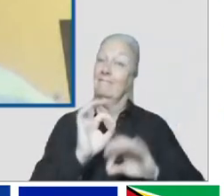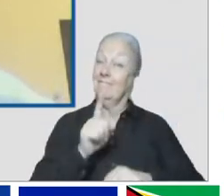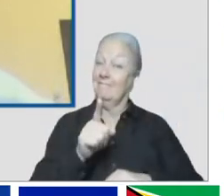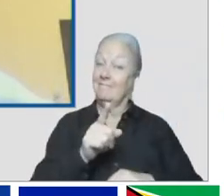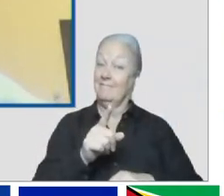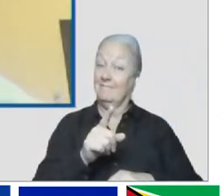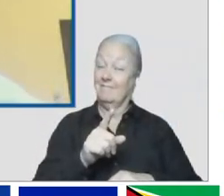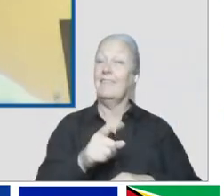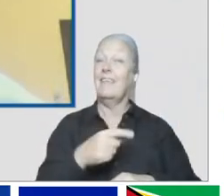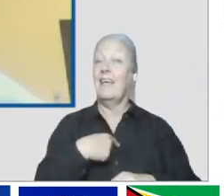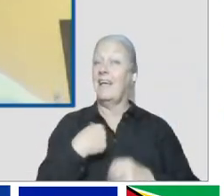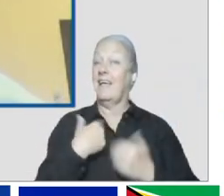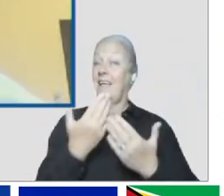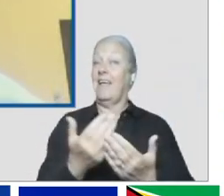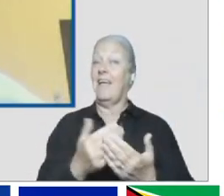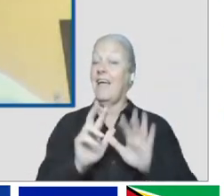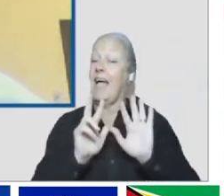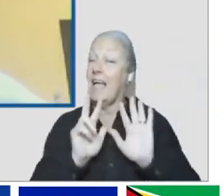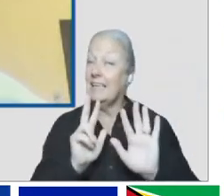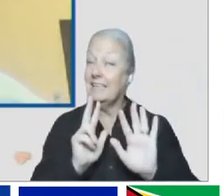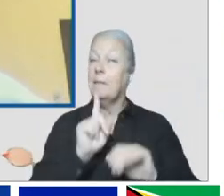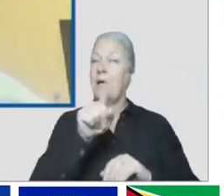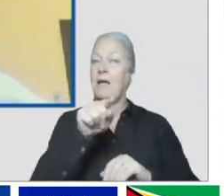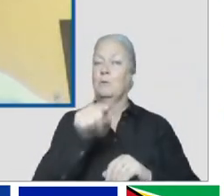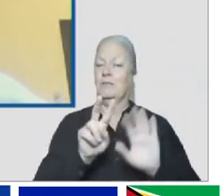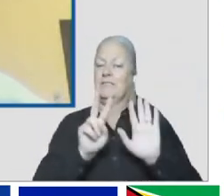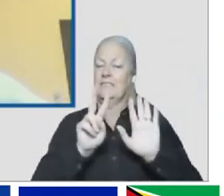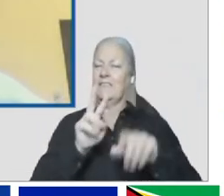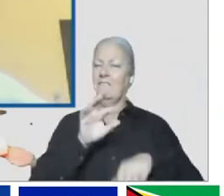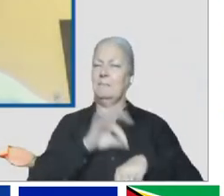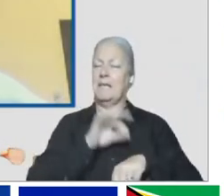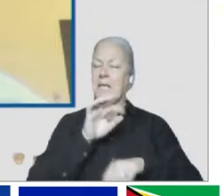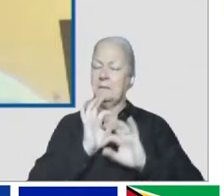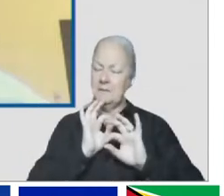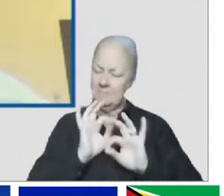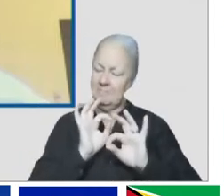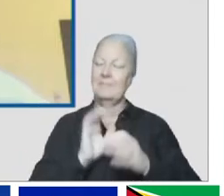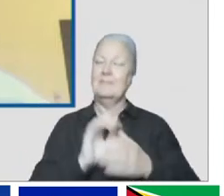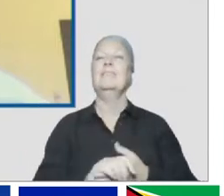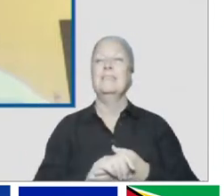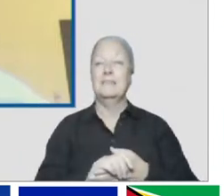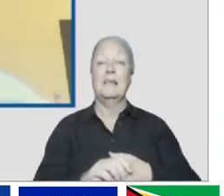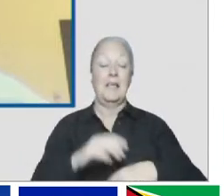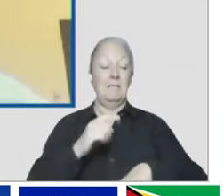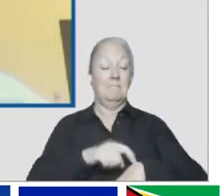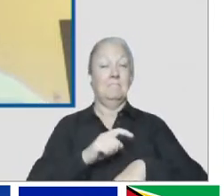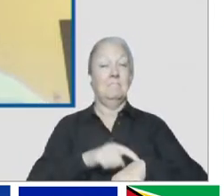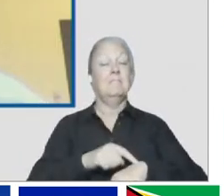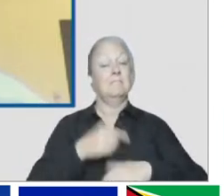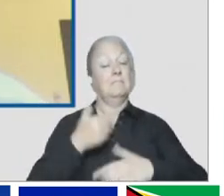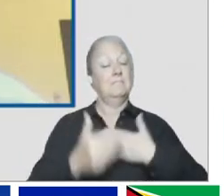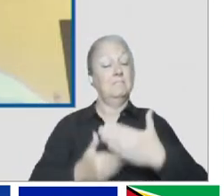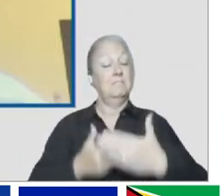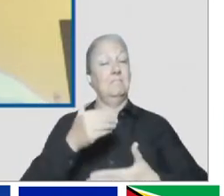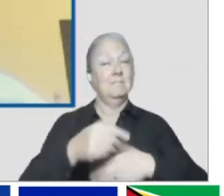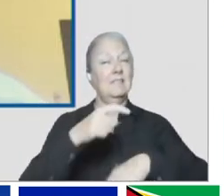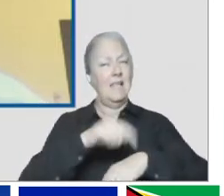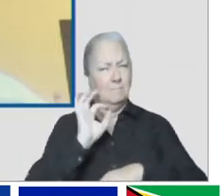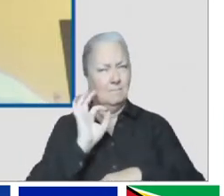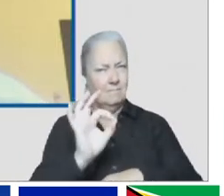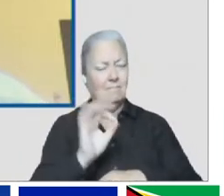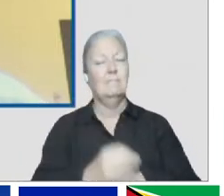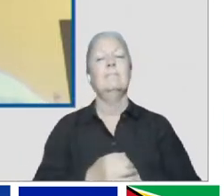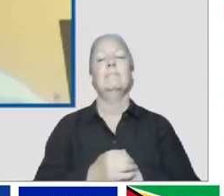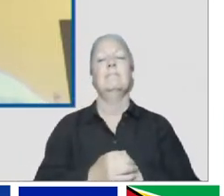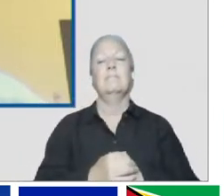required. But we are still well, very much on time. And Sergio has introduced a series of other considerations in terms